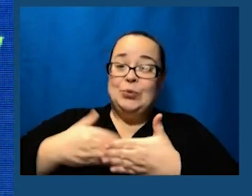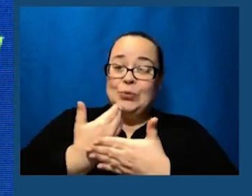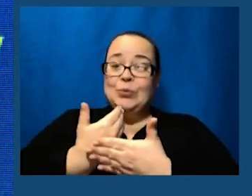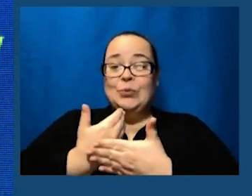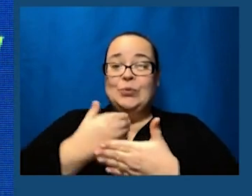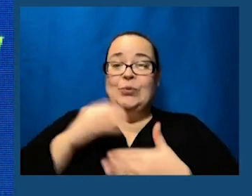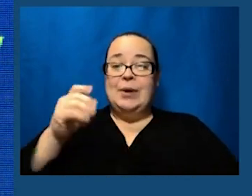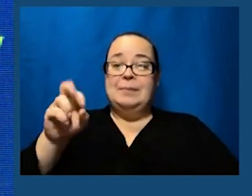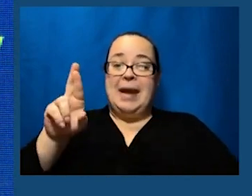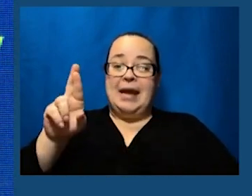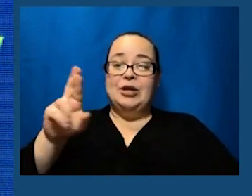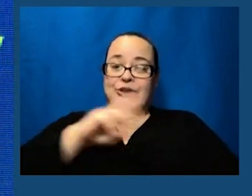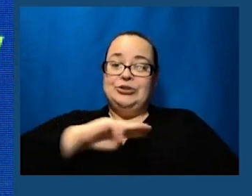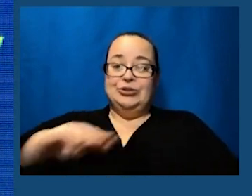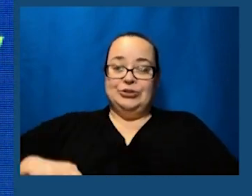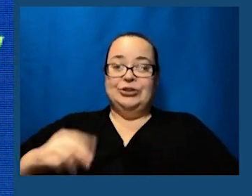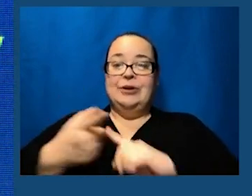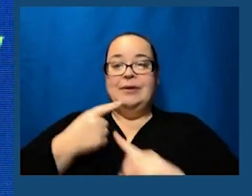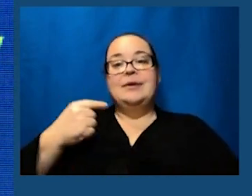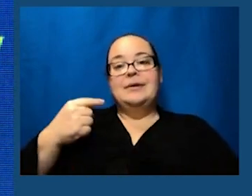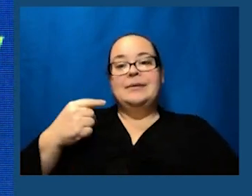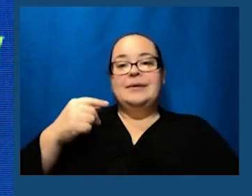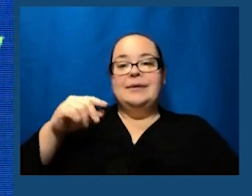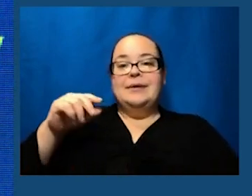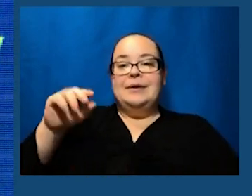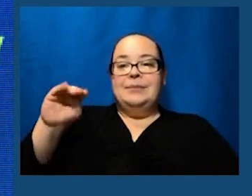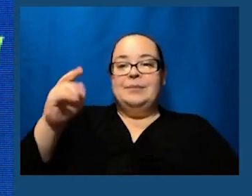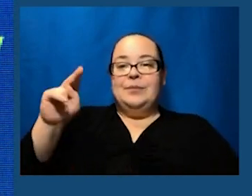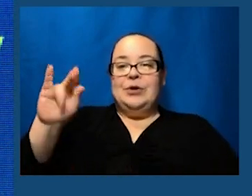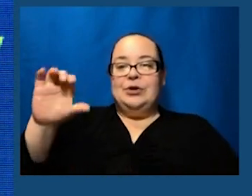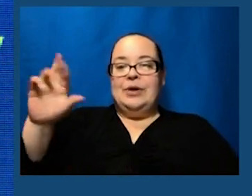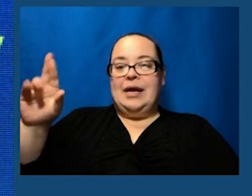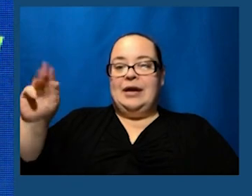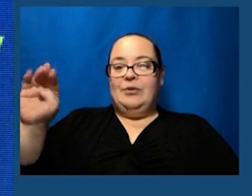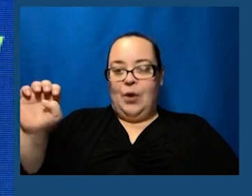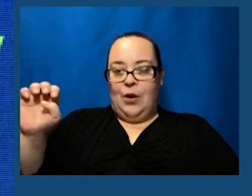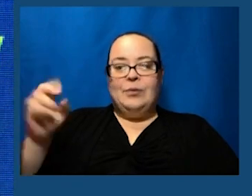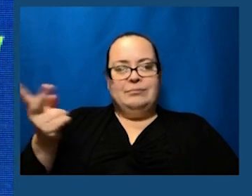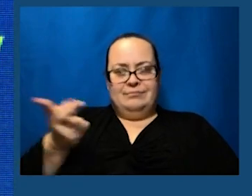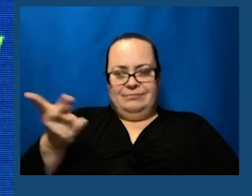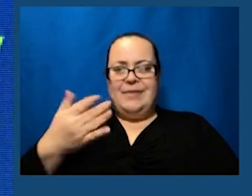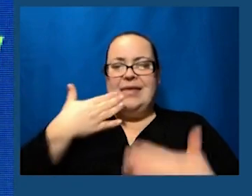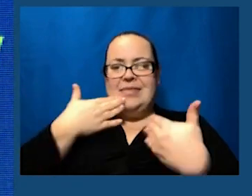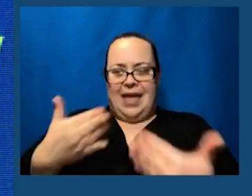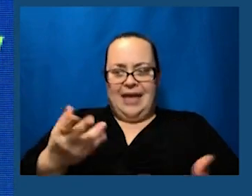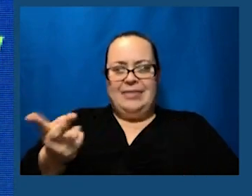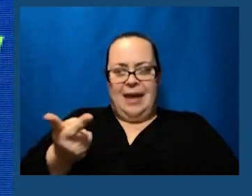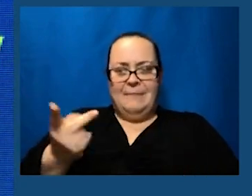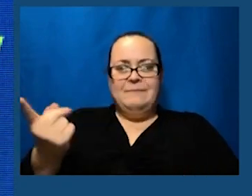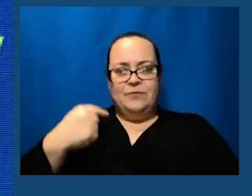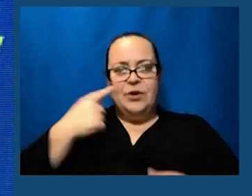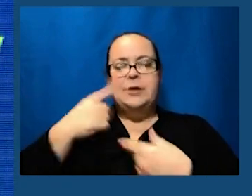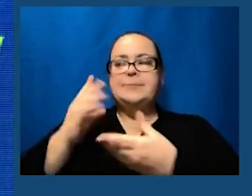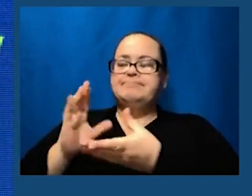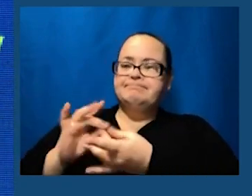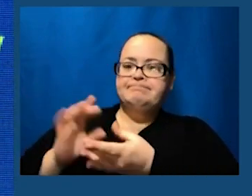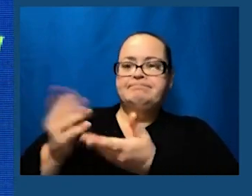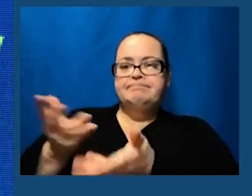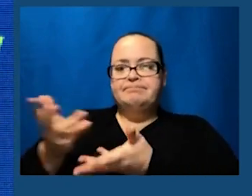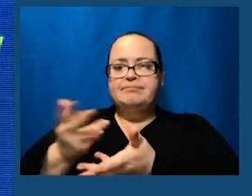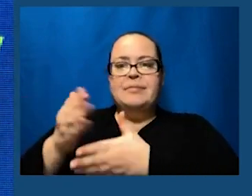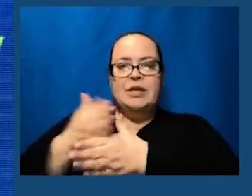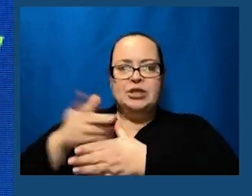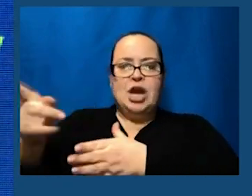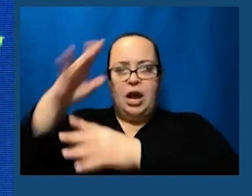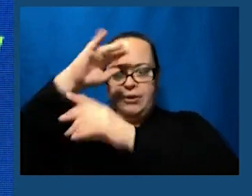Utica and Rome, Mayor Galimi and Jeffrey Lanigan. I want to thank them for really sharing with me their vision for their communities, but also some of